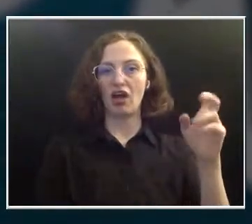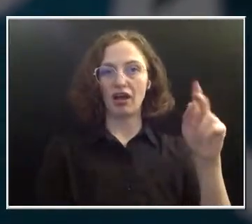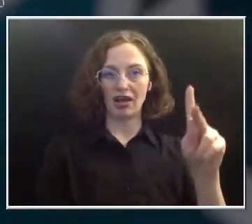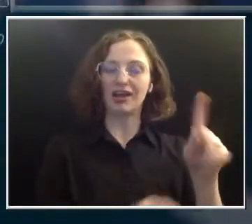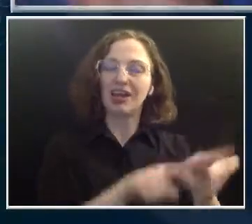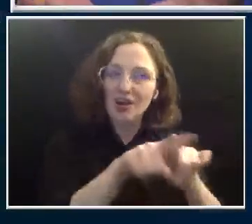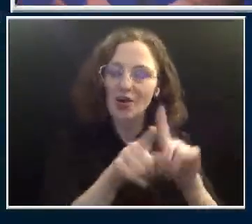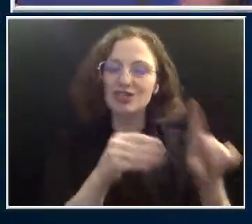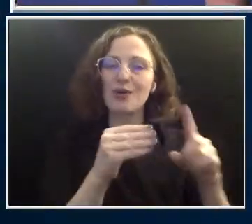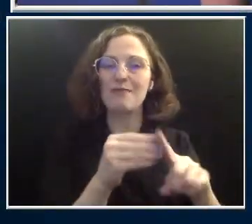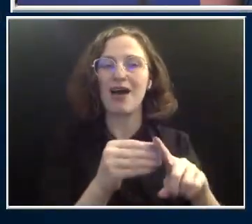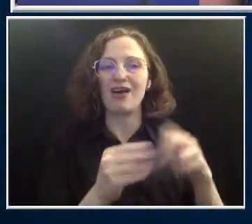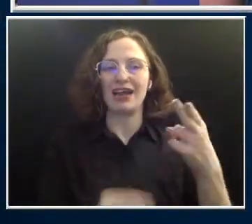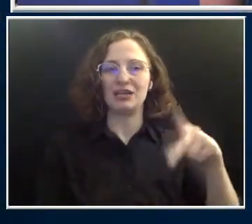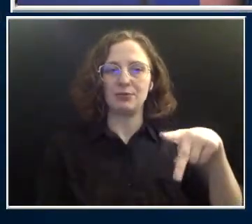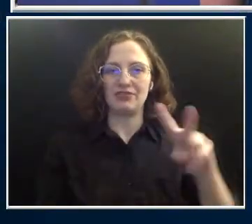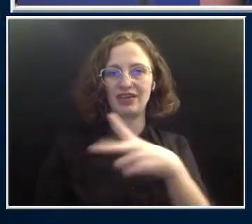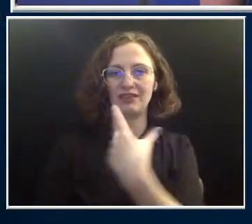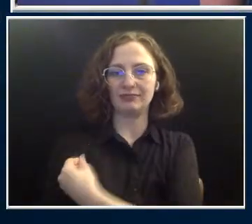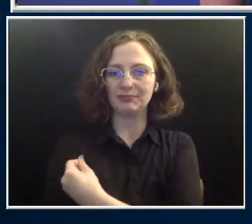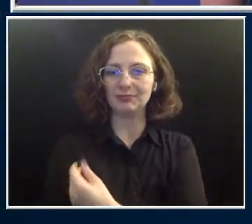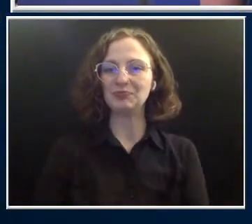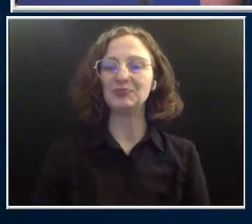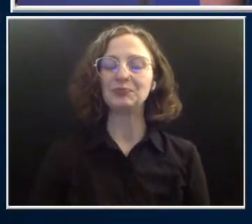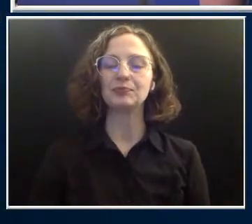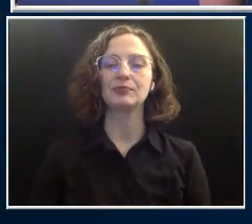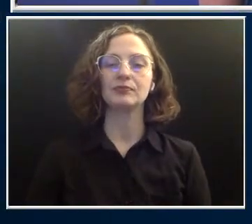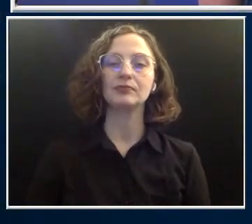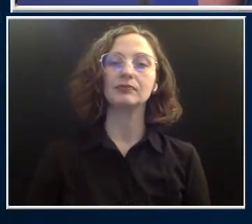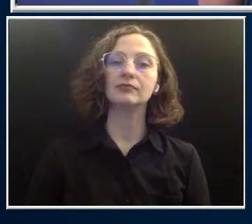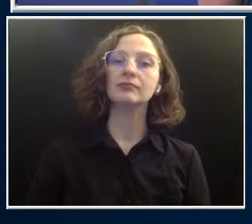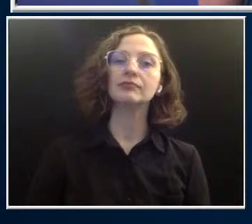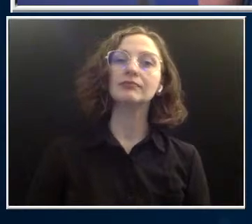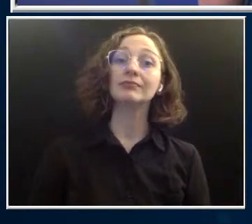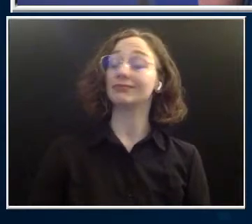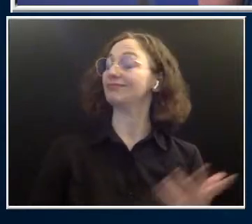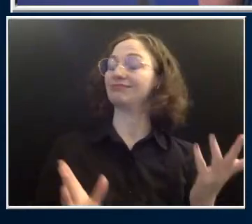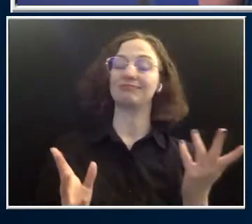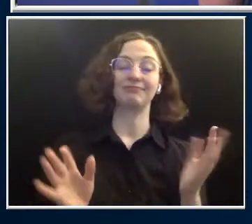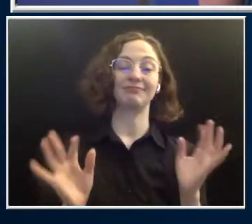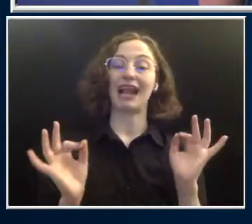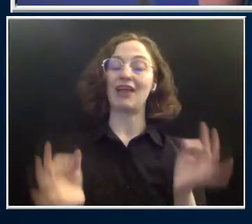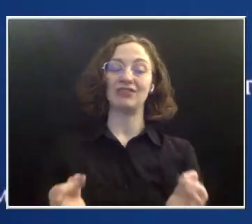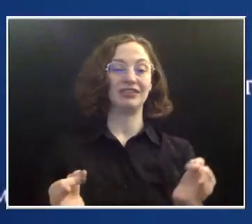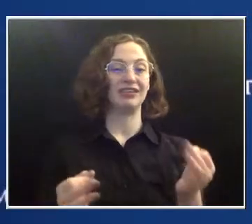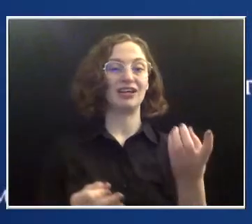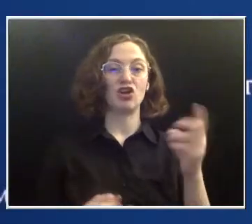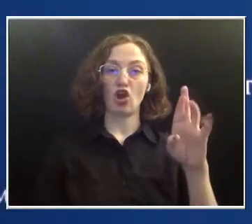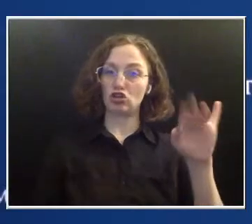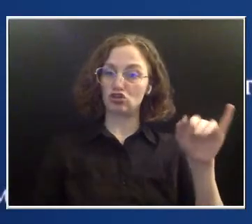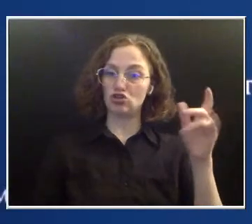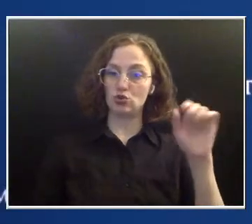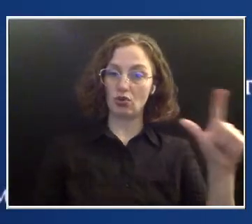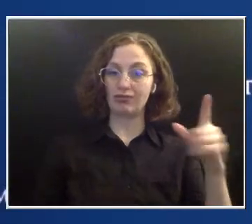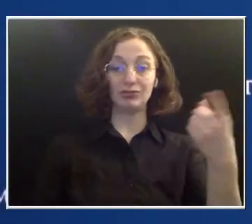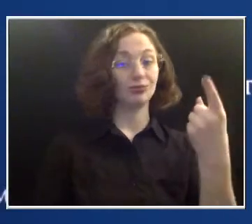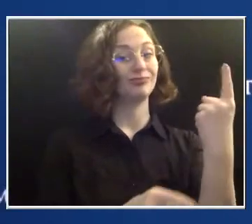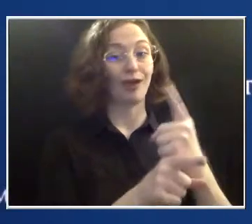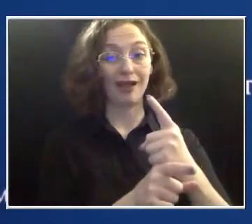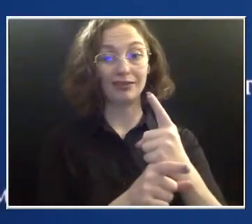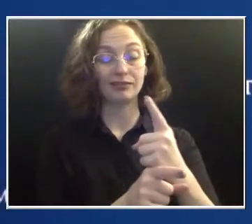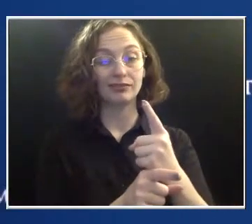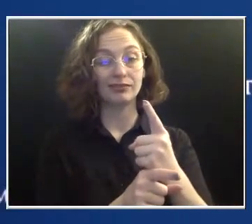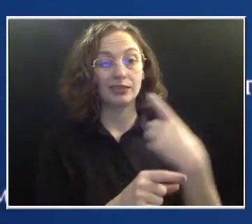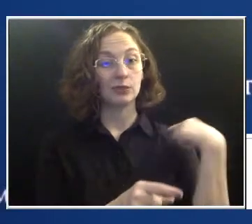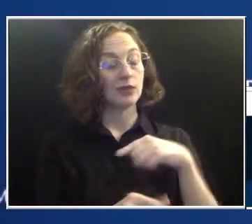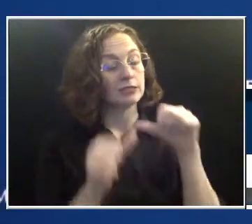and kind of jump in on what Dr. Jula said. Yeah, no, I think, she's exactly right, and we will continue to endorse and promote